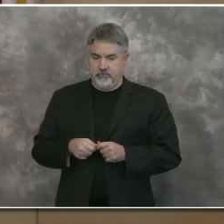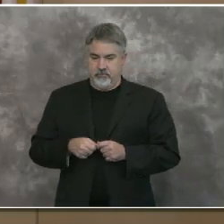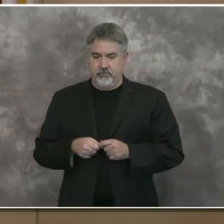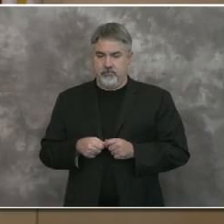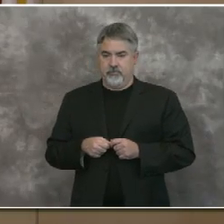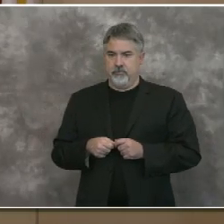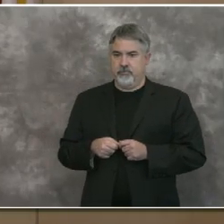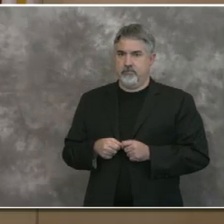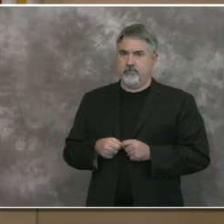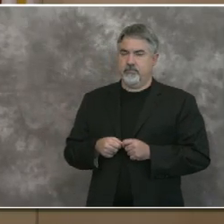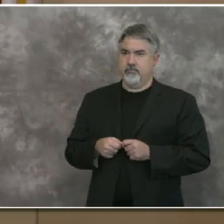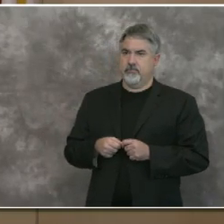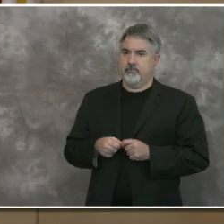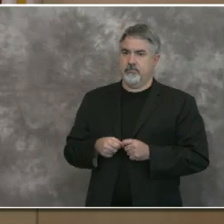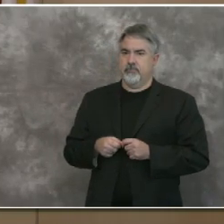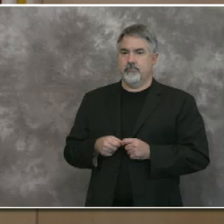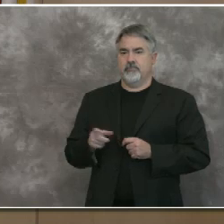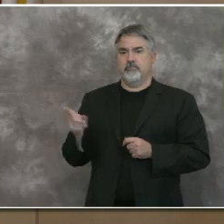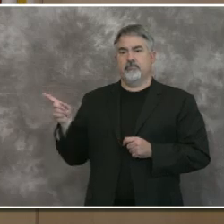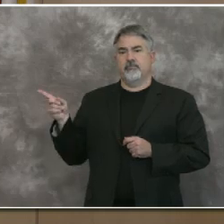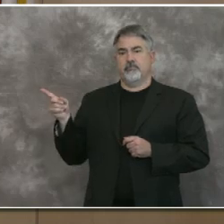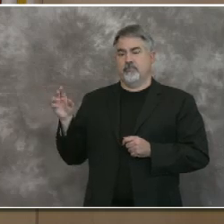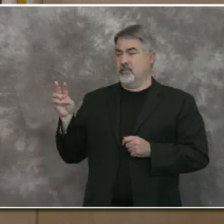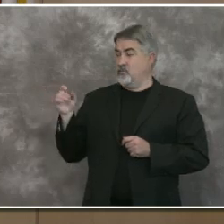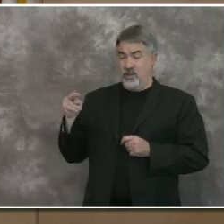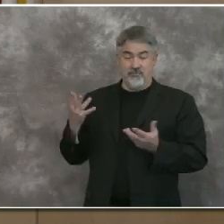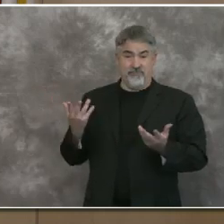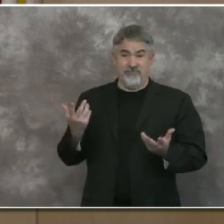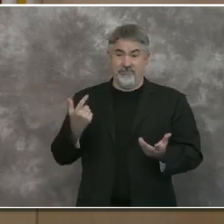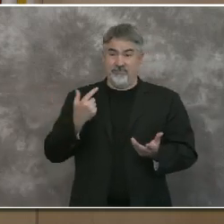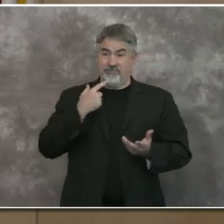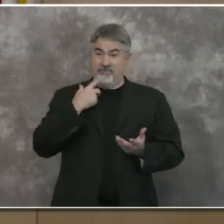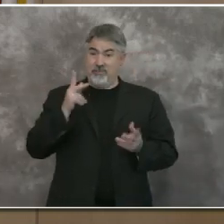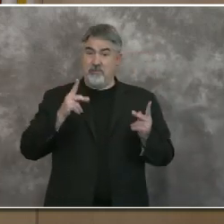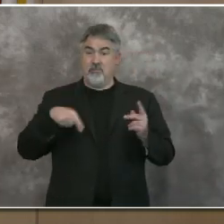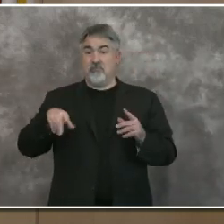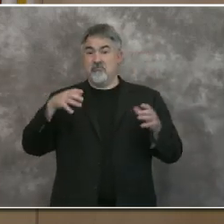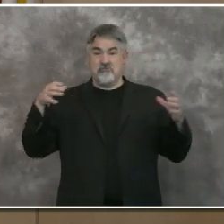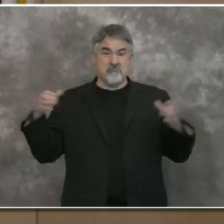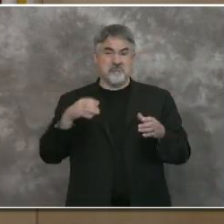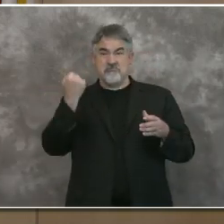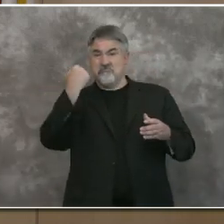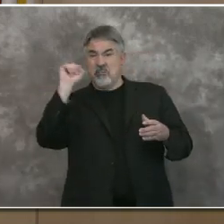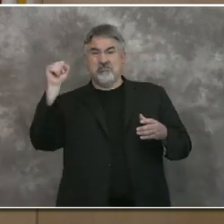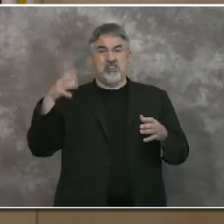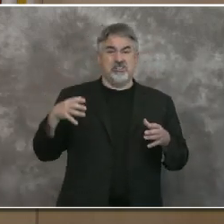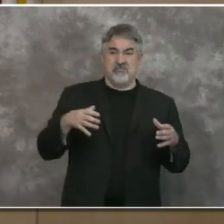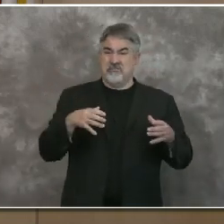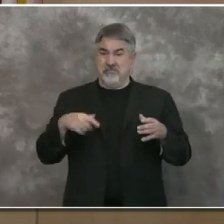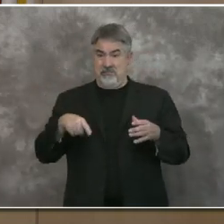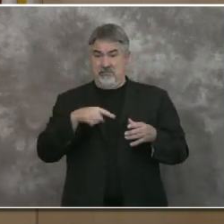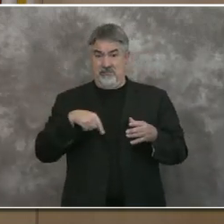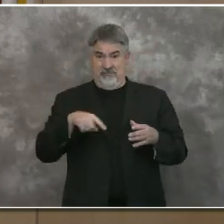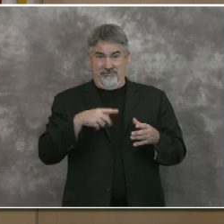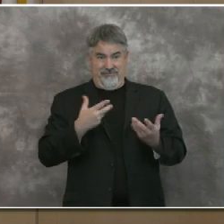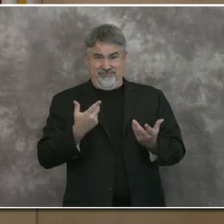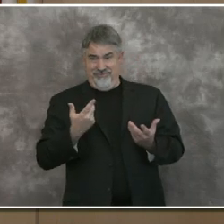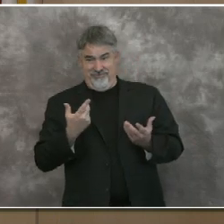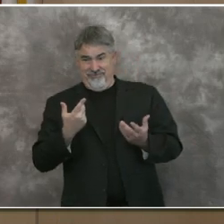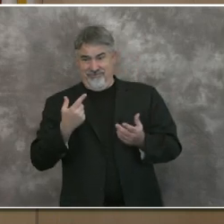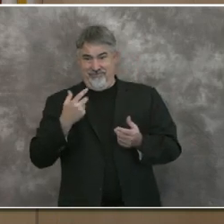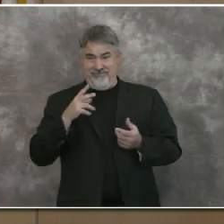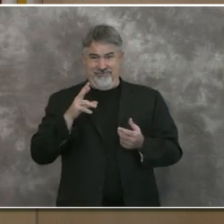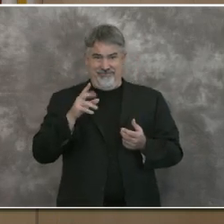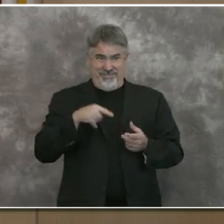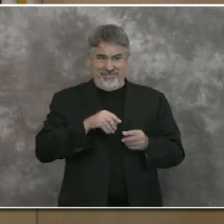see if people contracted COVID-19 at recent rallies and protests against restrictions in our county. Do we know yet if any